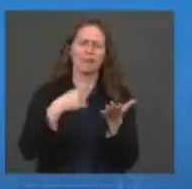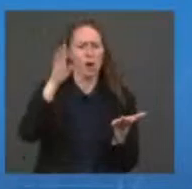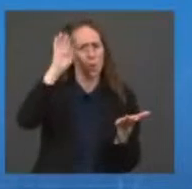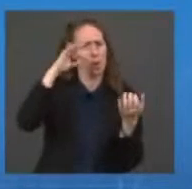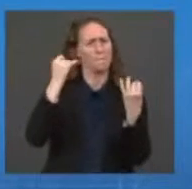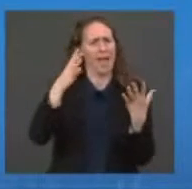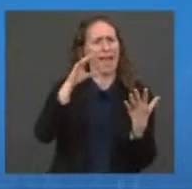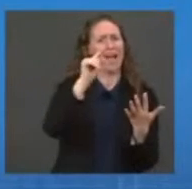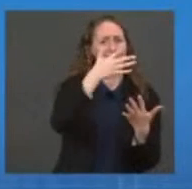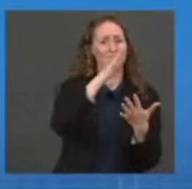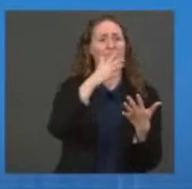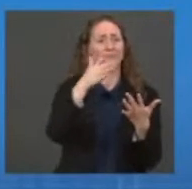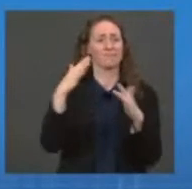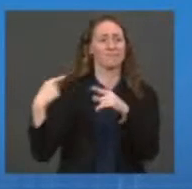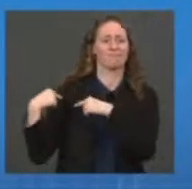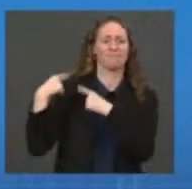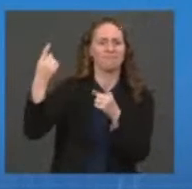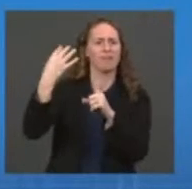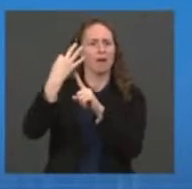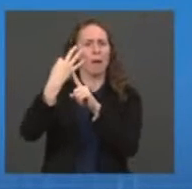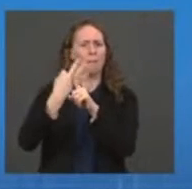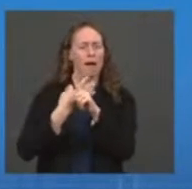9 months. As of today,